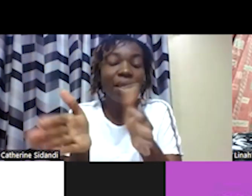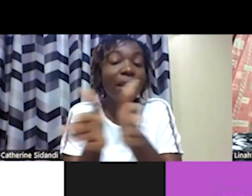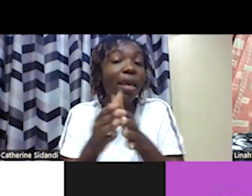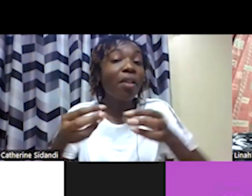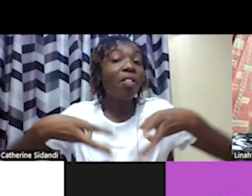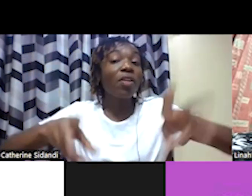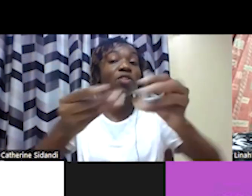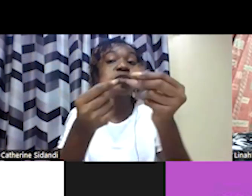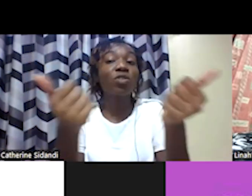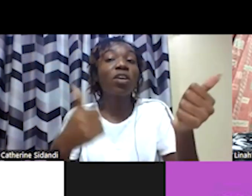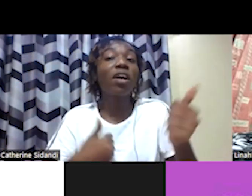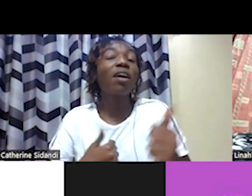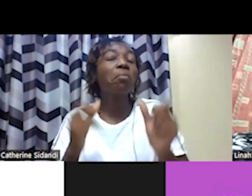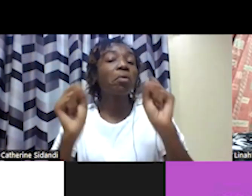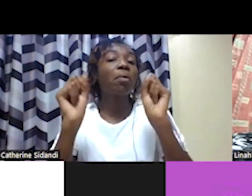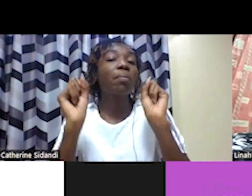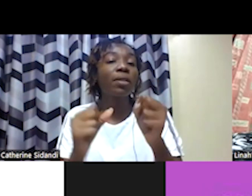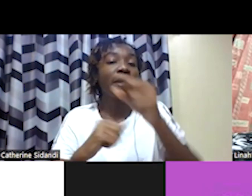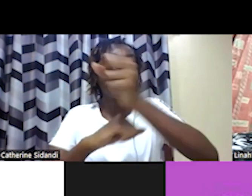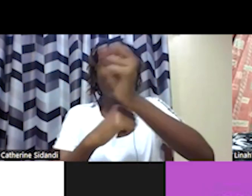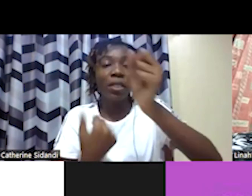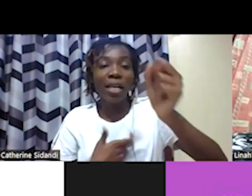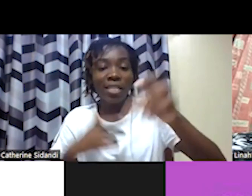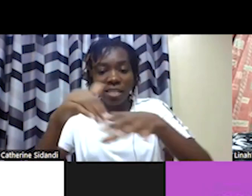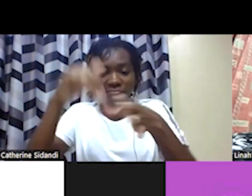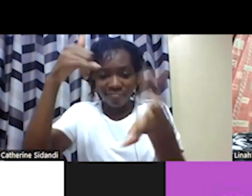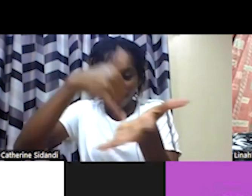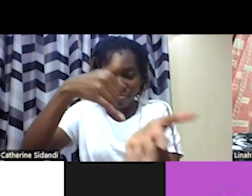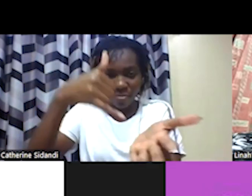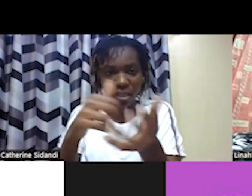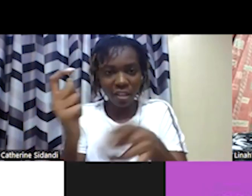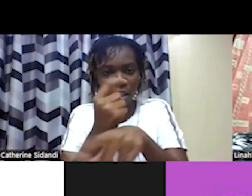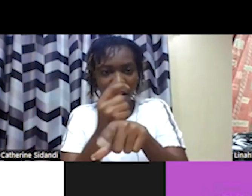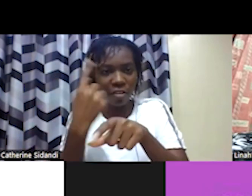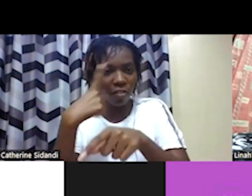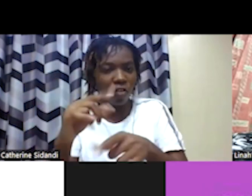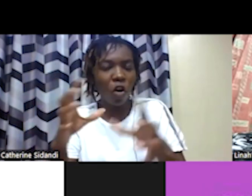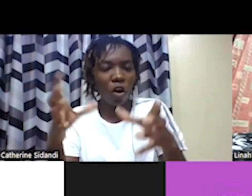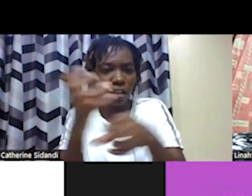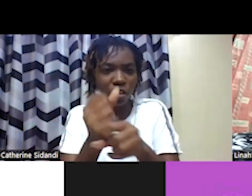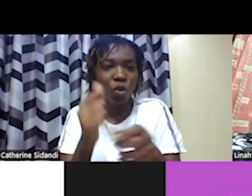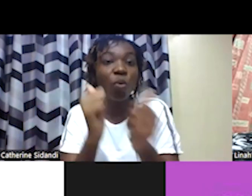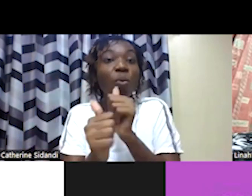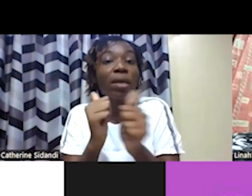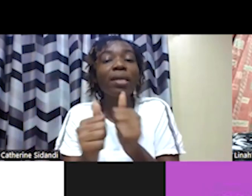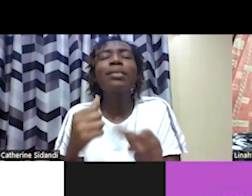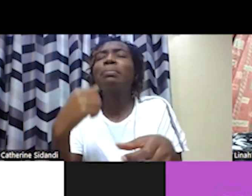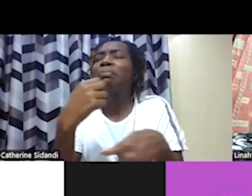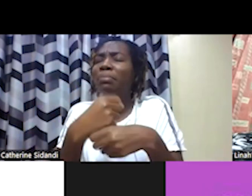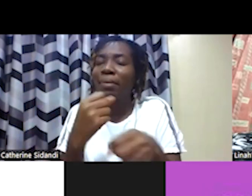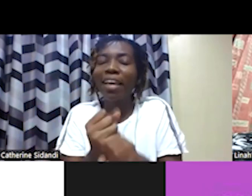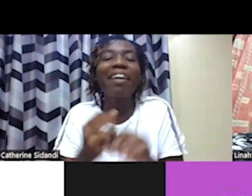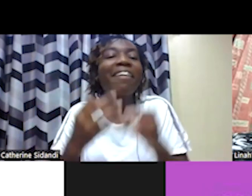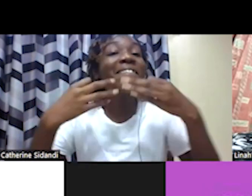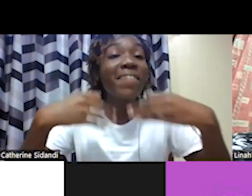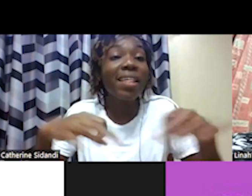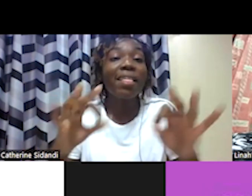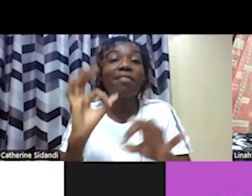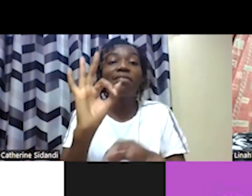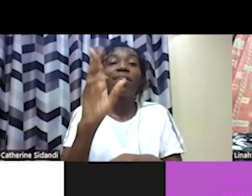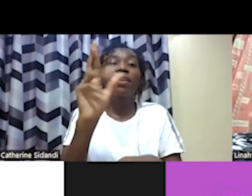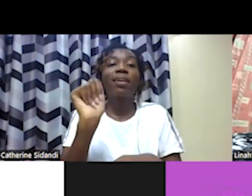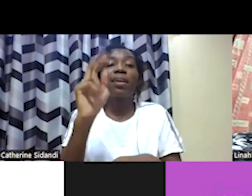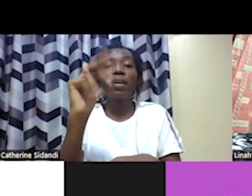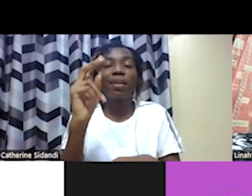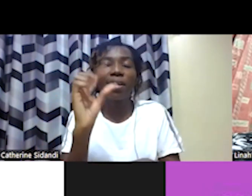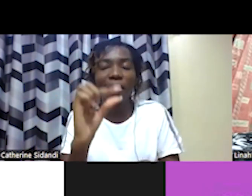Pathway Solutions have been able to support us in including trainings for organizations which were conducted for free by one Frank Wambari. So Frank, we appreciate